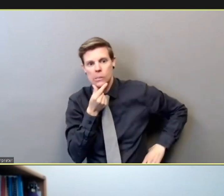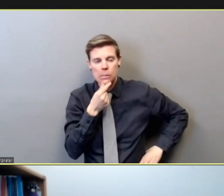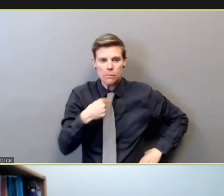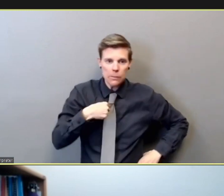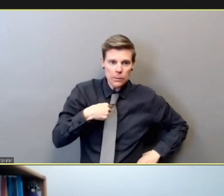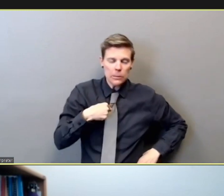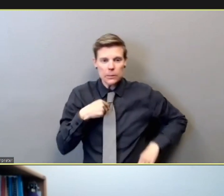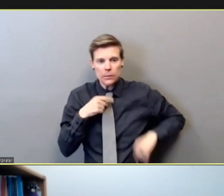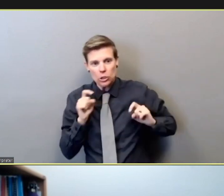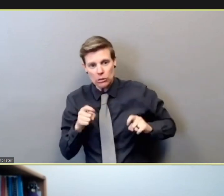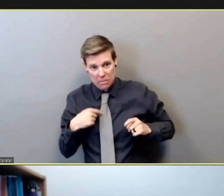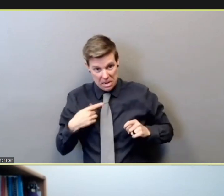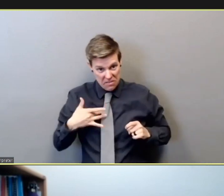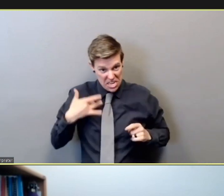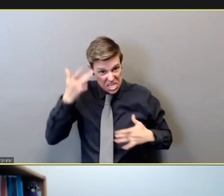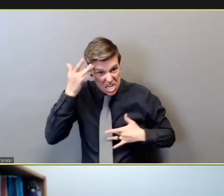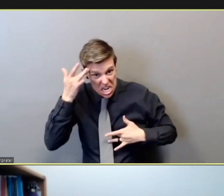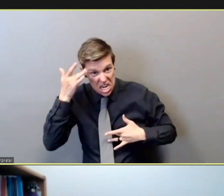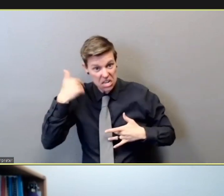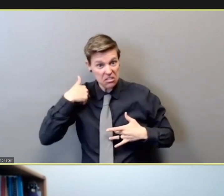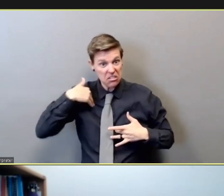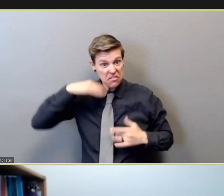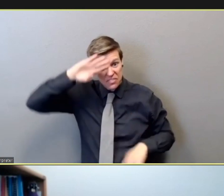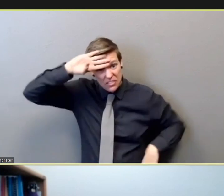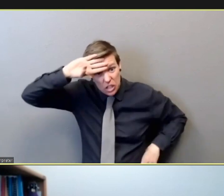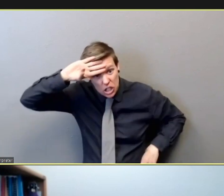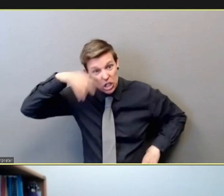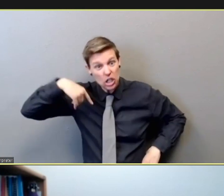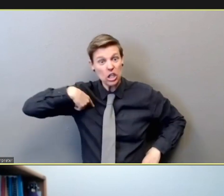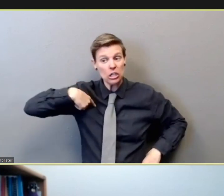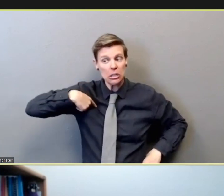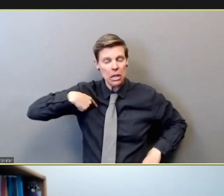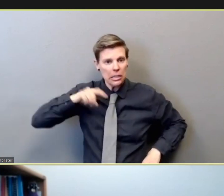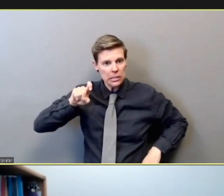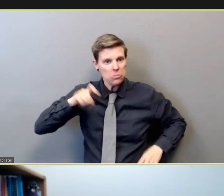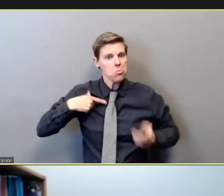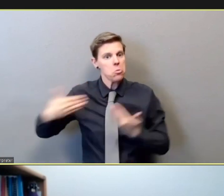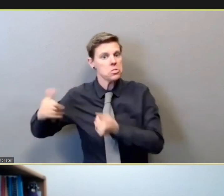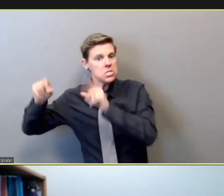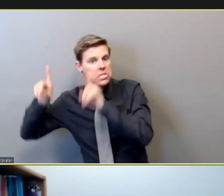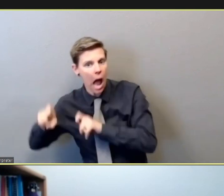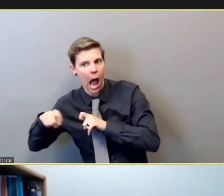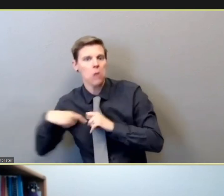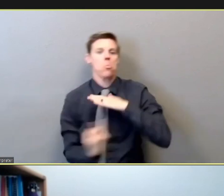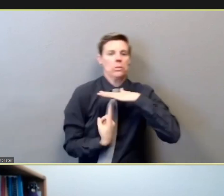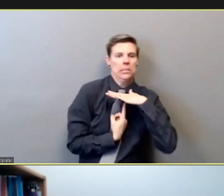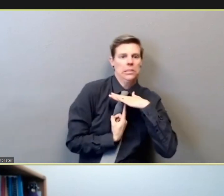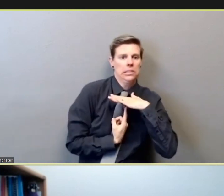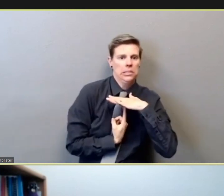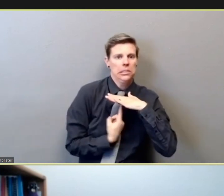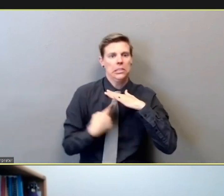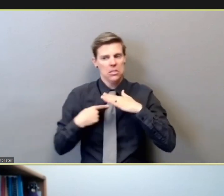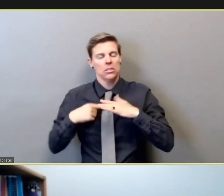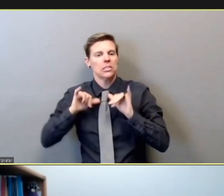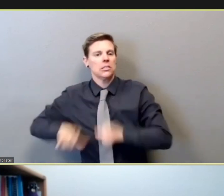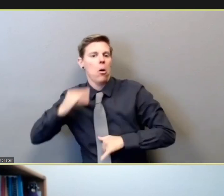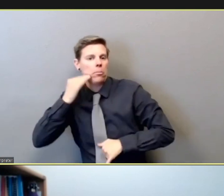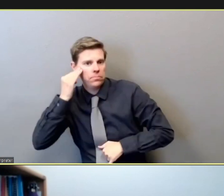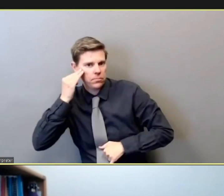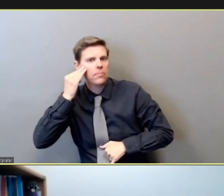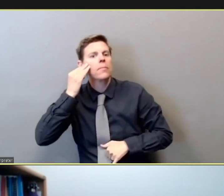think testing is an absolutely critical tool to help mitigate the spread of